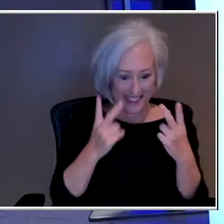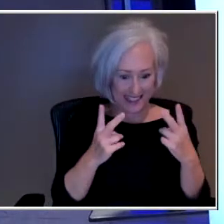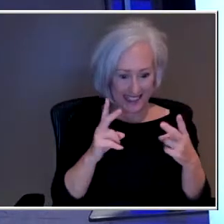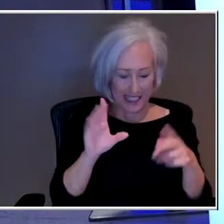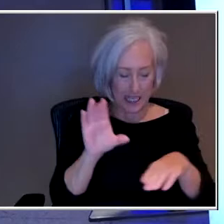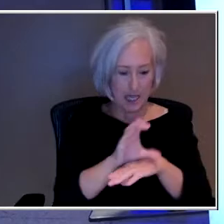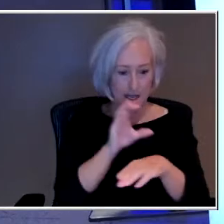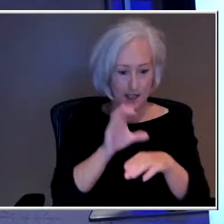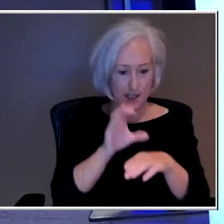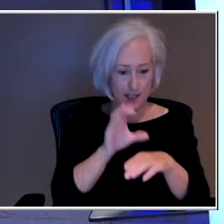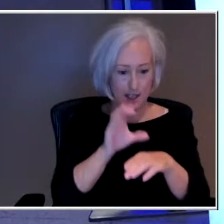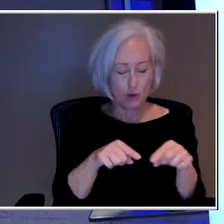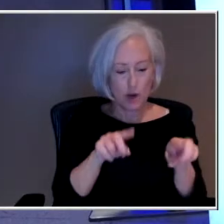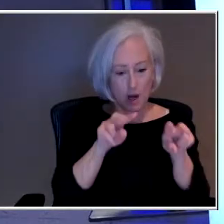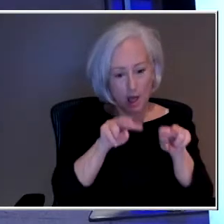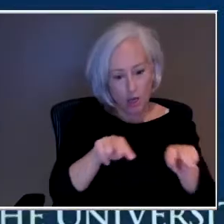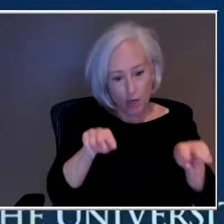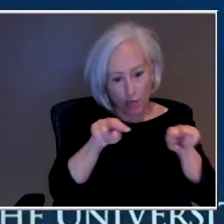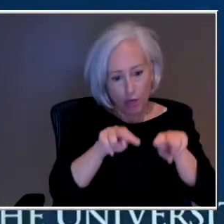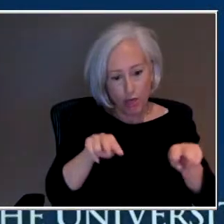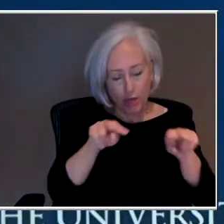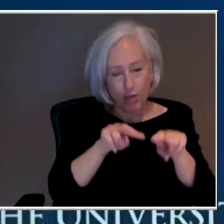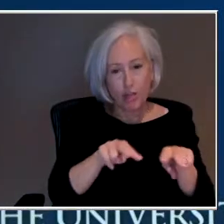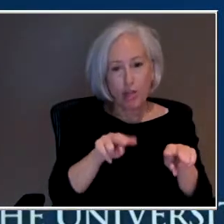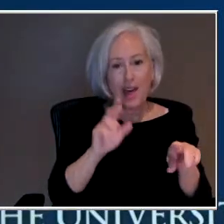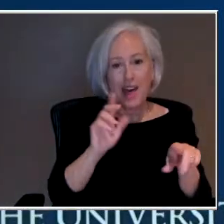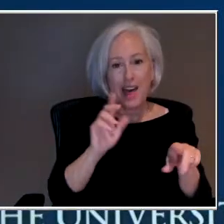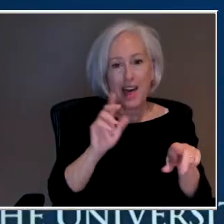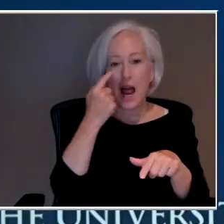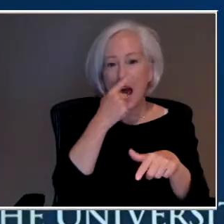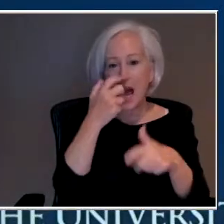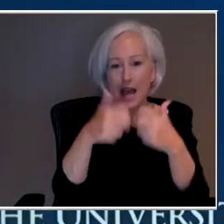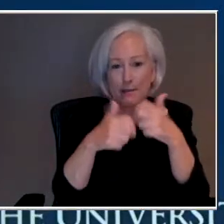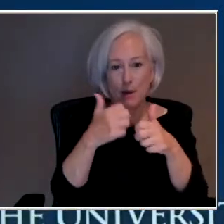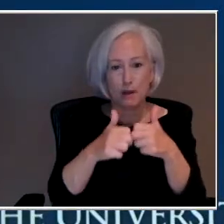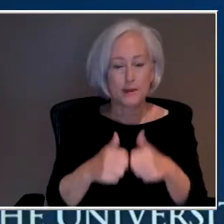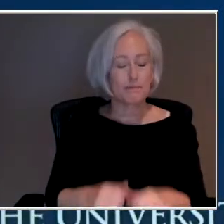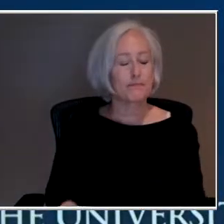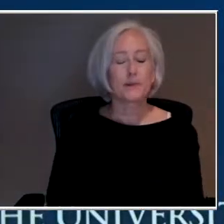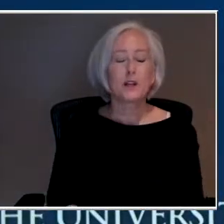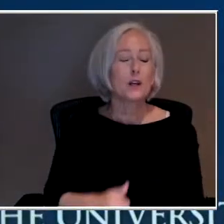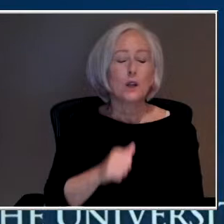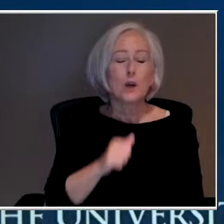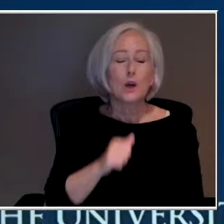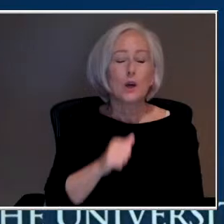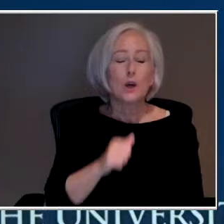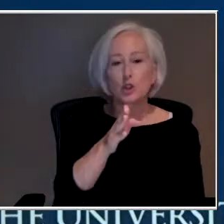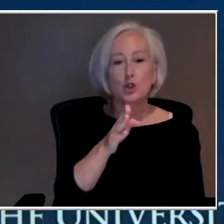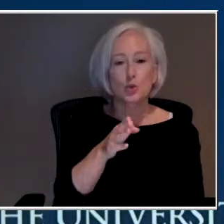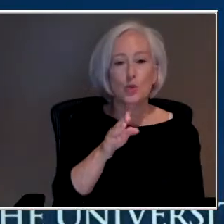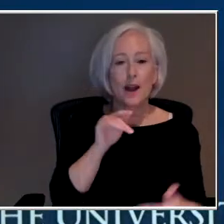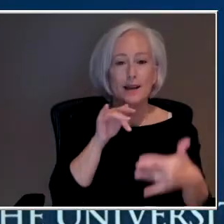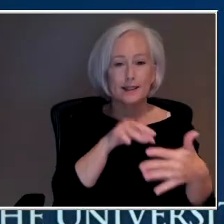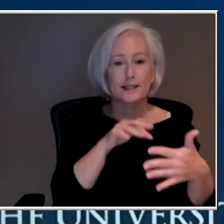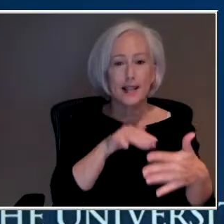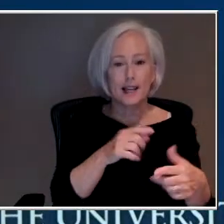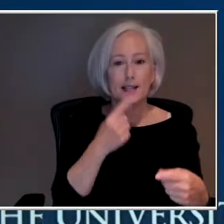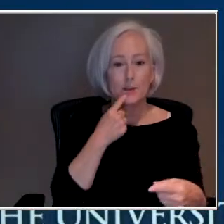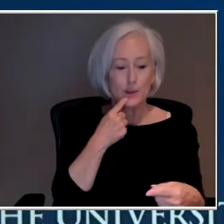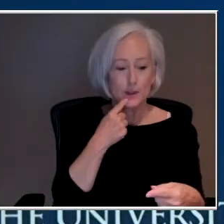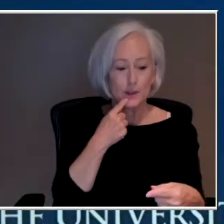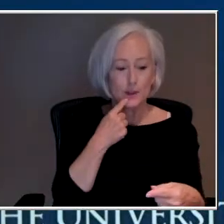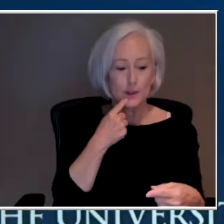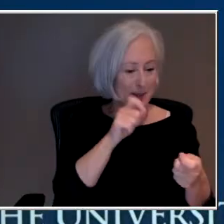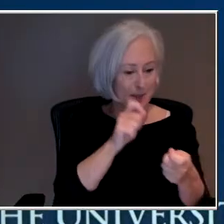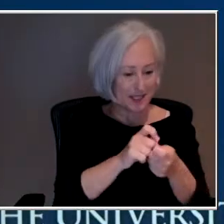their future eye issues? Yeah, so there's no direct study saying, if you do this so much screen time, this bad thing will happen, right? Or these